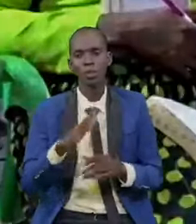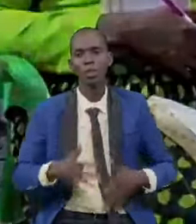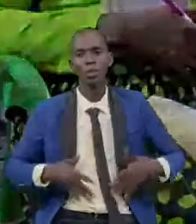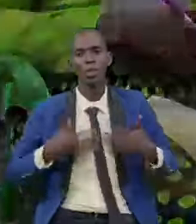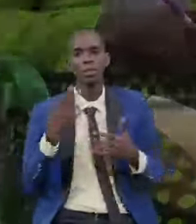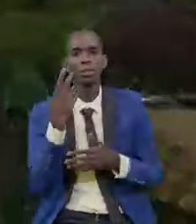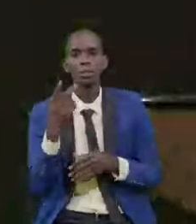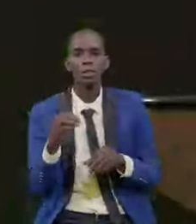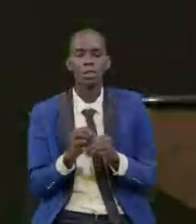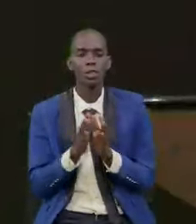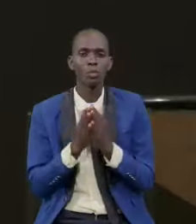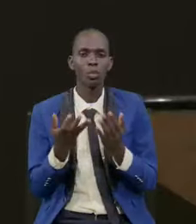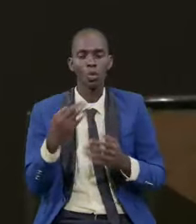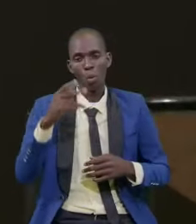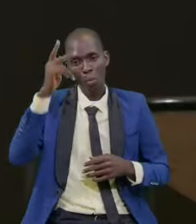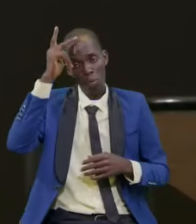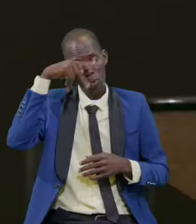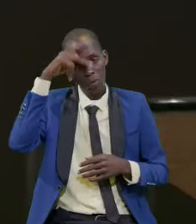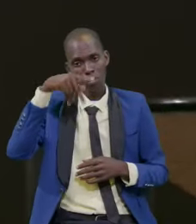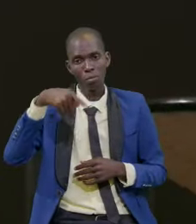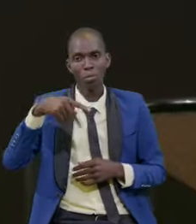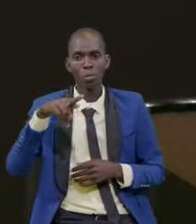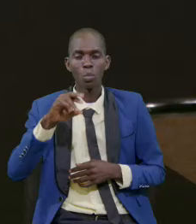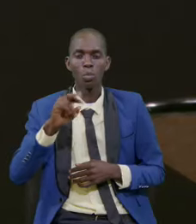in Proverbs chapter